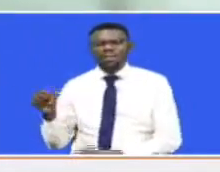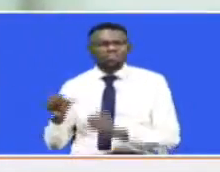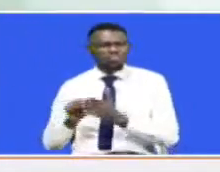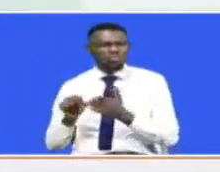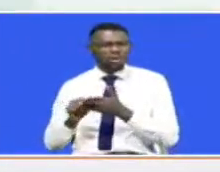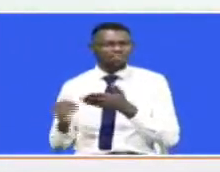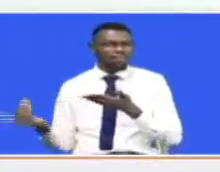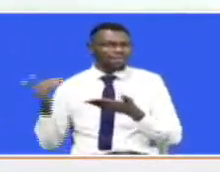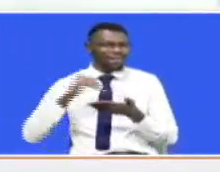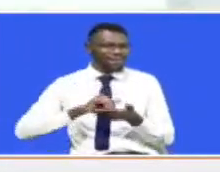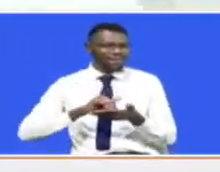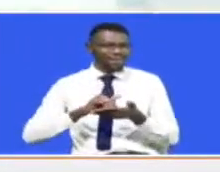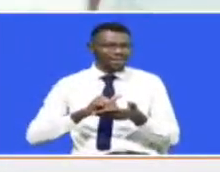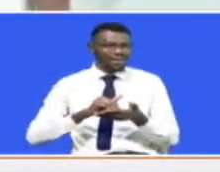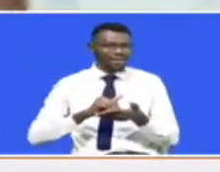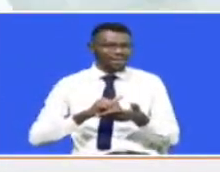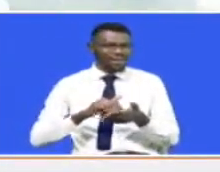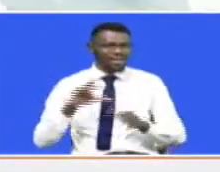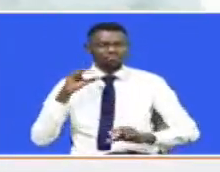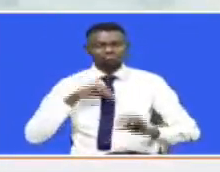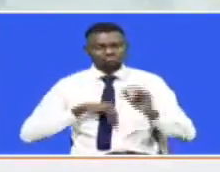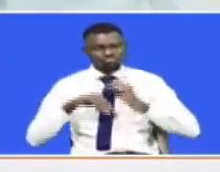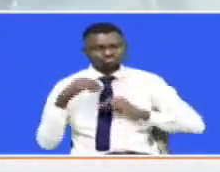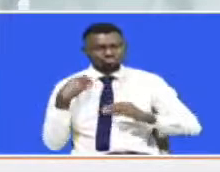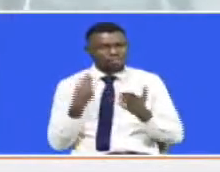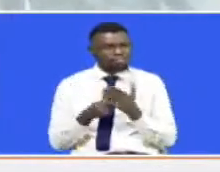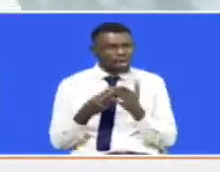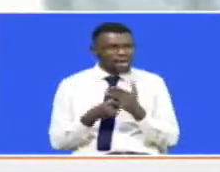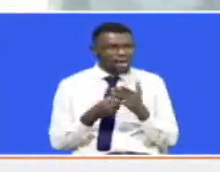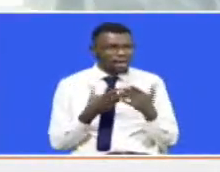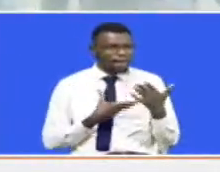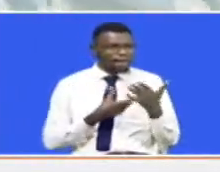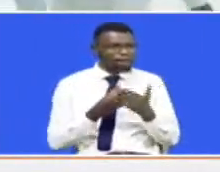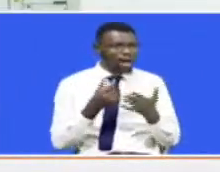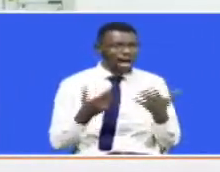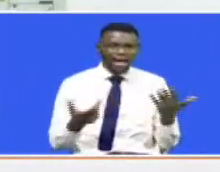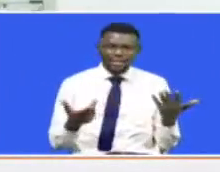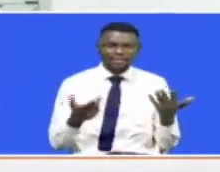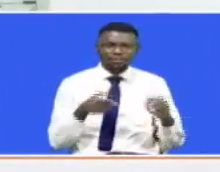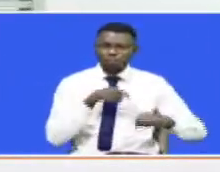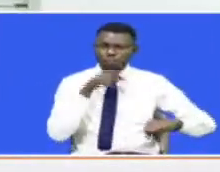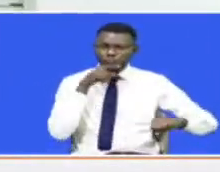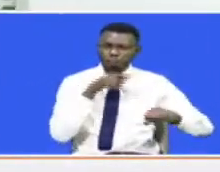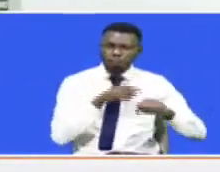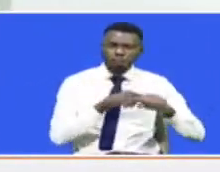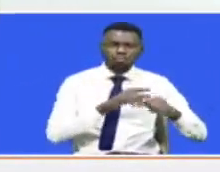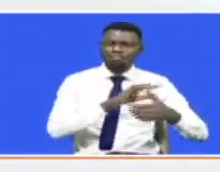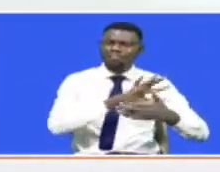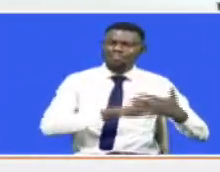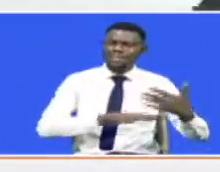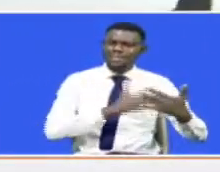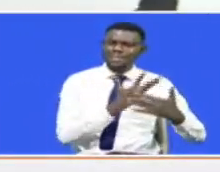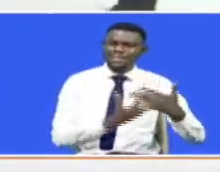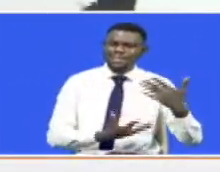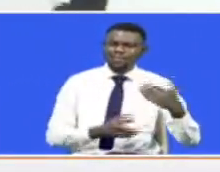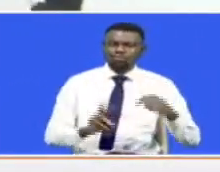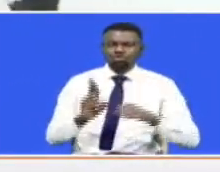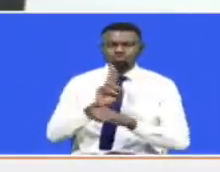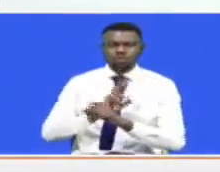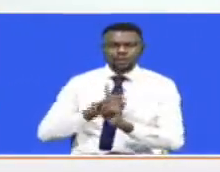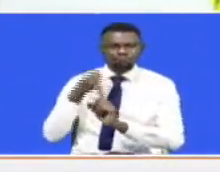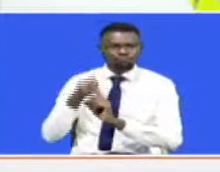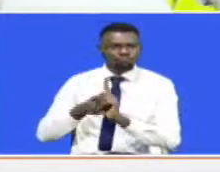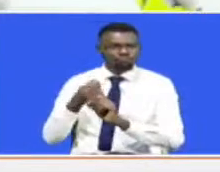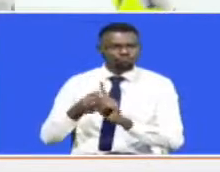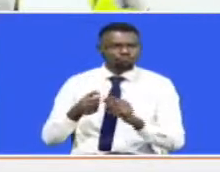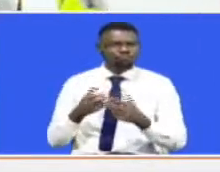round, on the multi-billion shillings procurement of long-lasting mosquito nets for use in the fight against malaria.